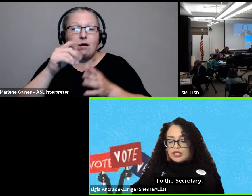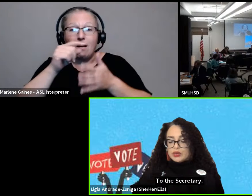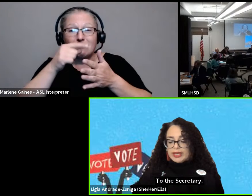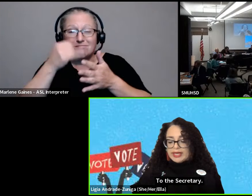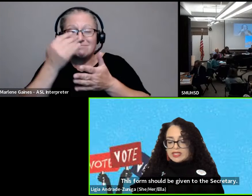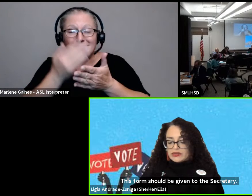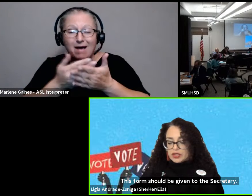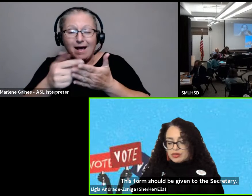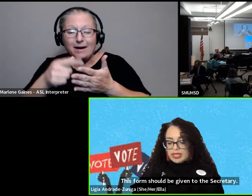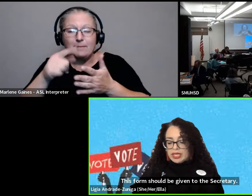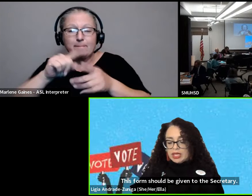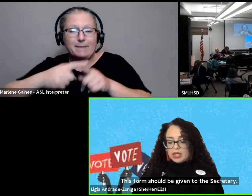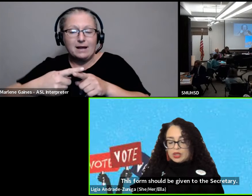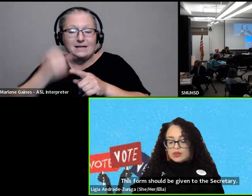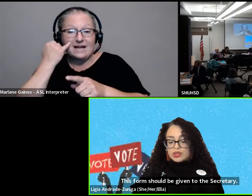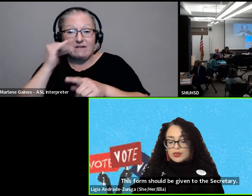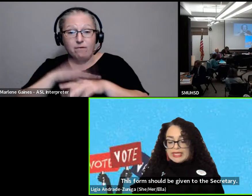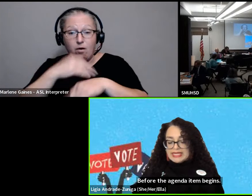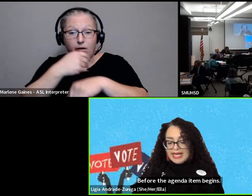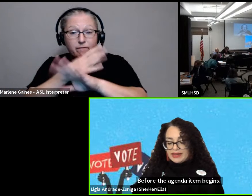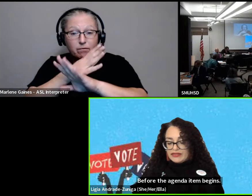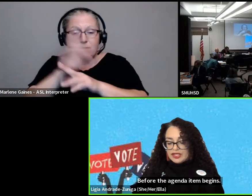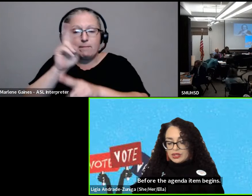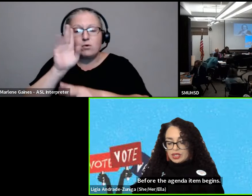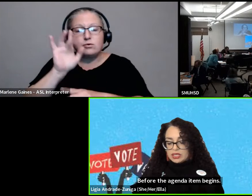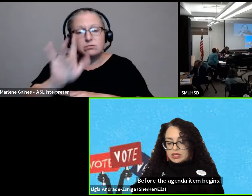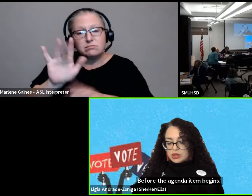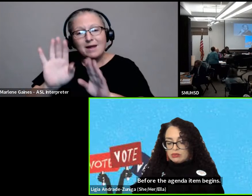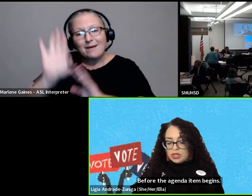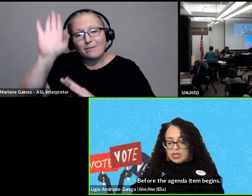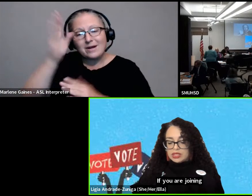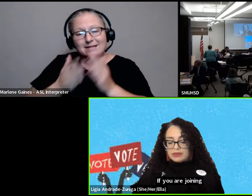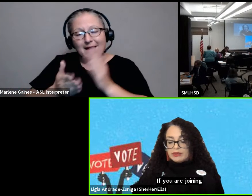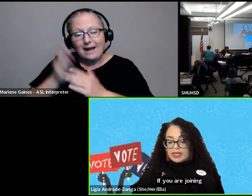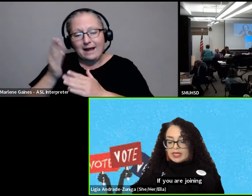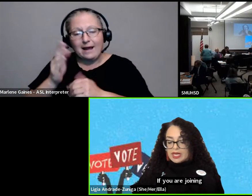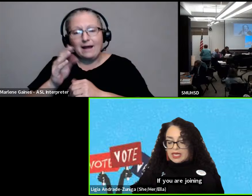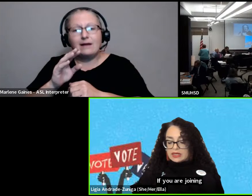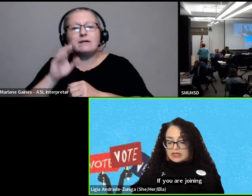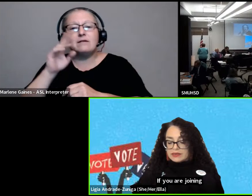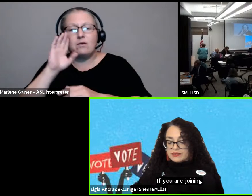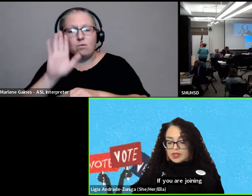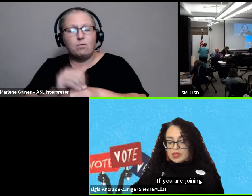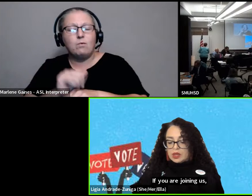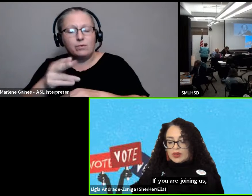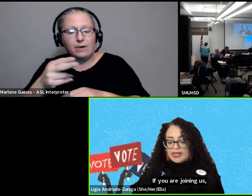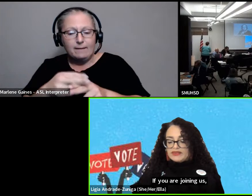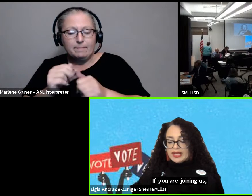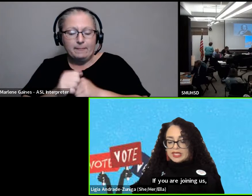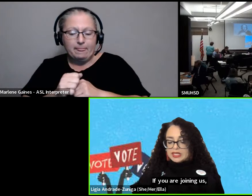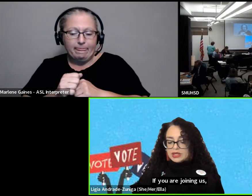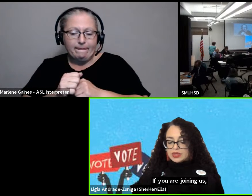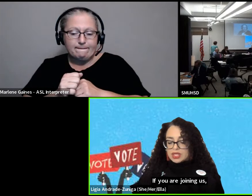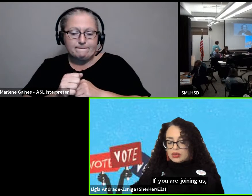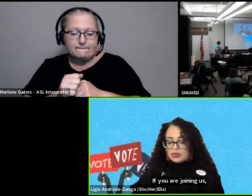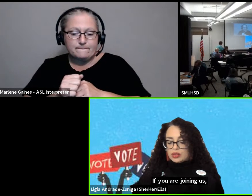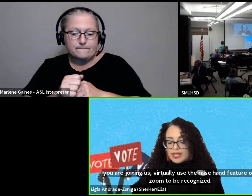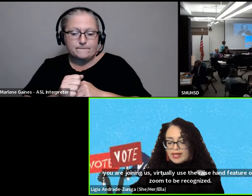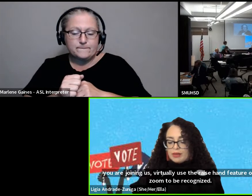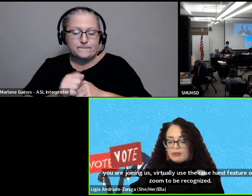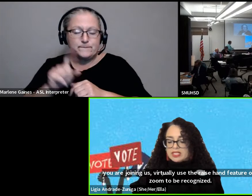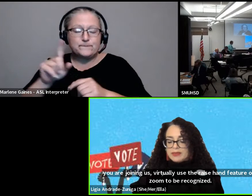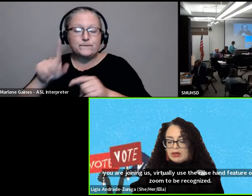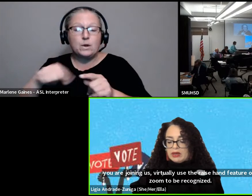If you are joining us virtually, use the raise hand feature on Zoom to be recognized. When invited to do so,